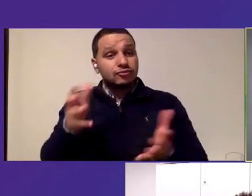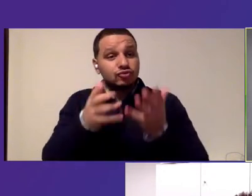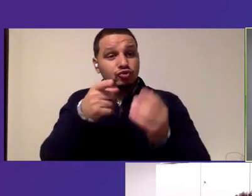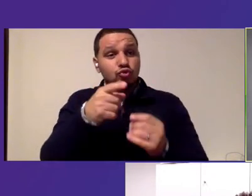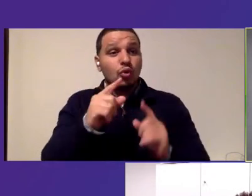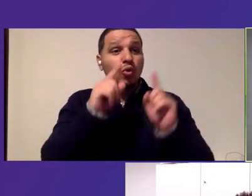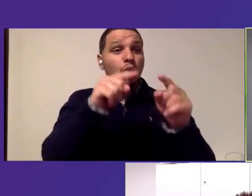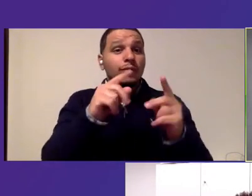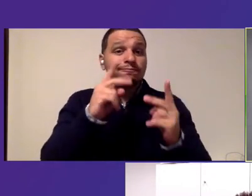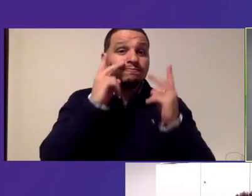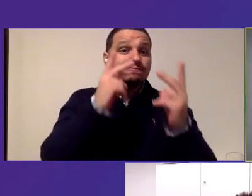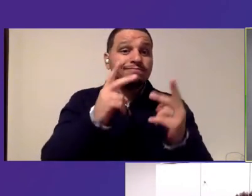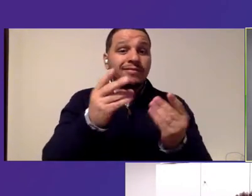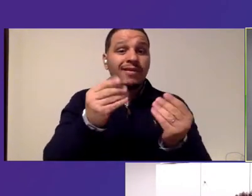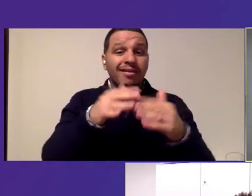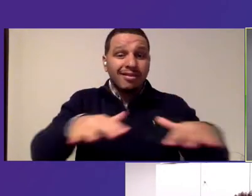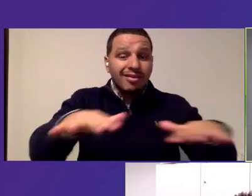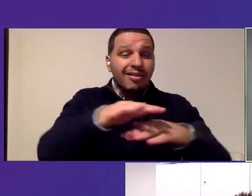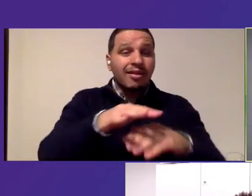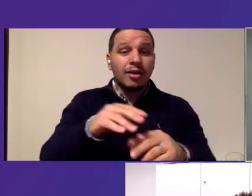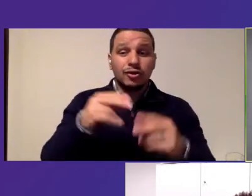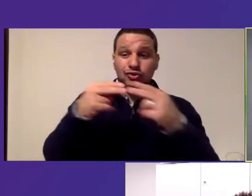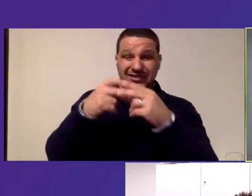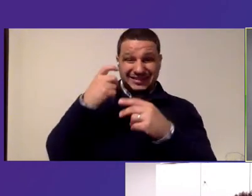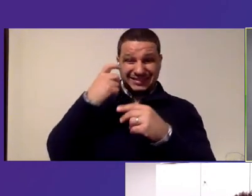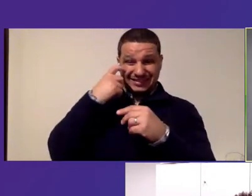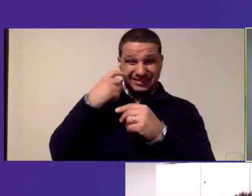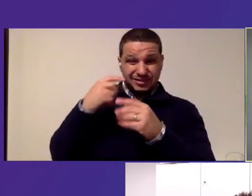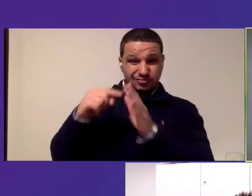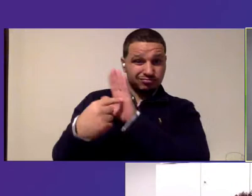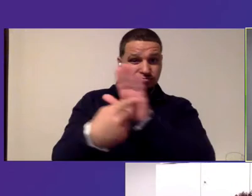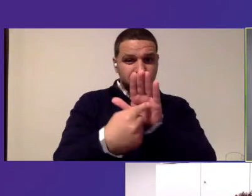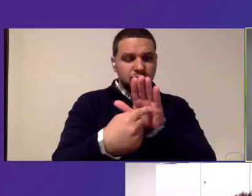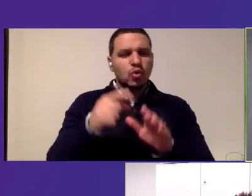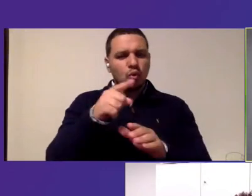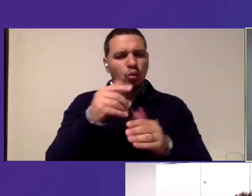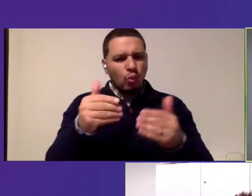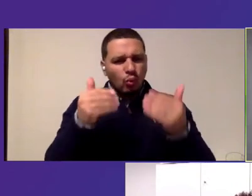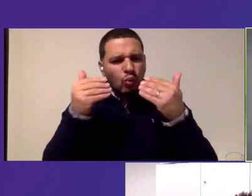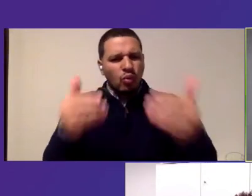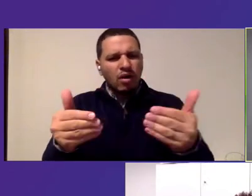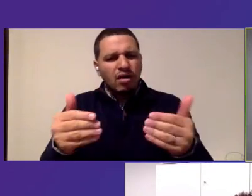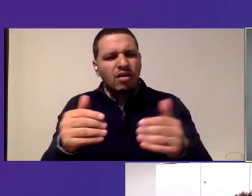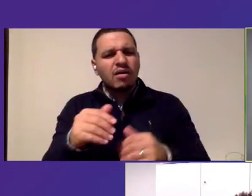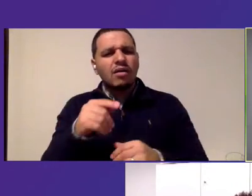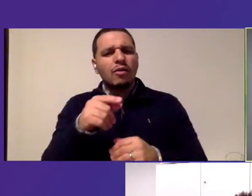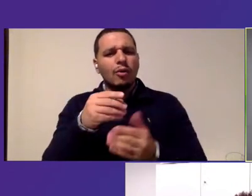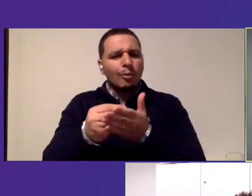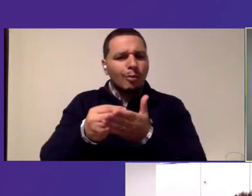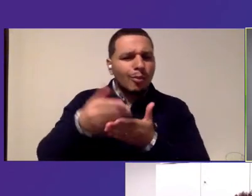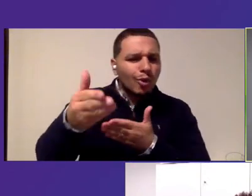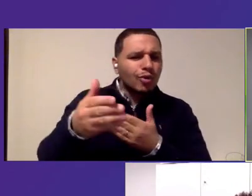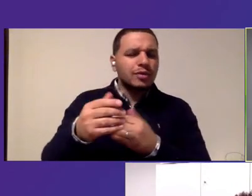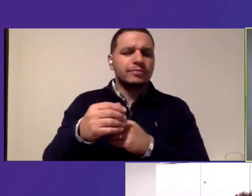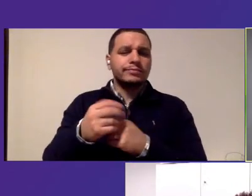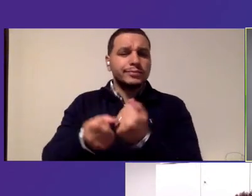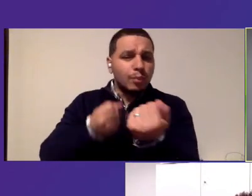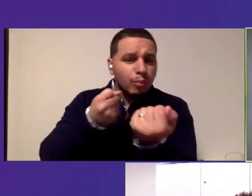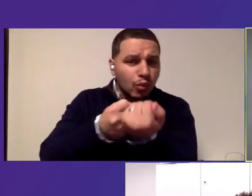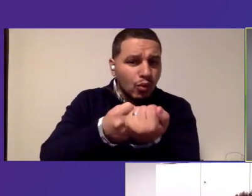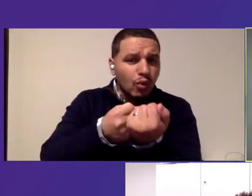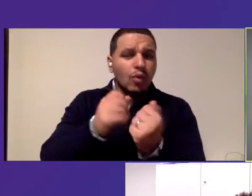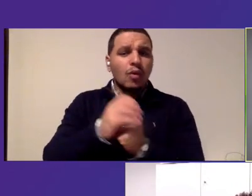out the slides and the content that River has shared with us, that you go ahead and purchase and support and